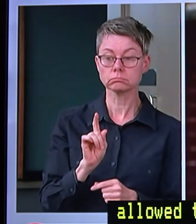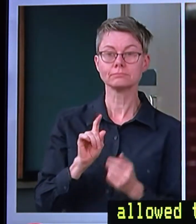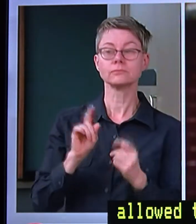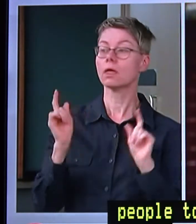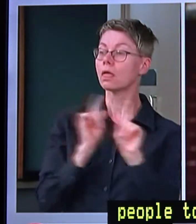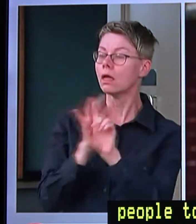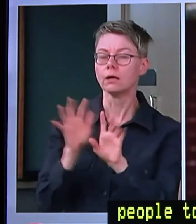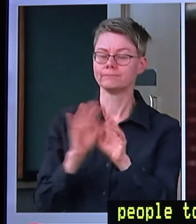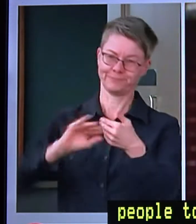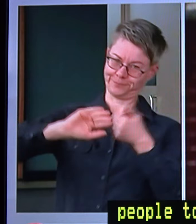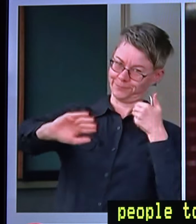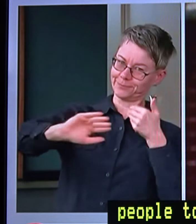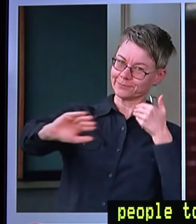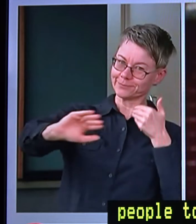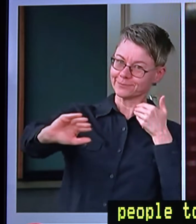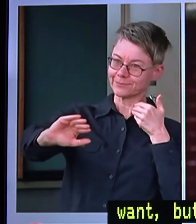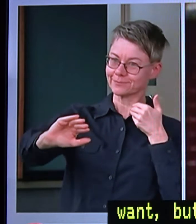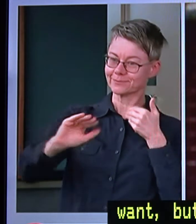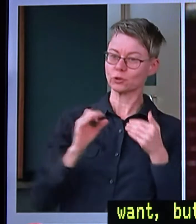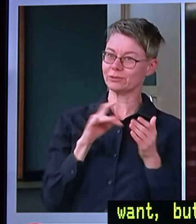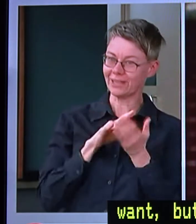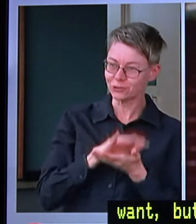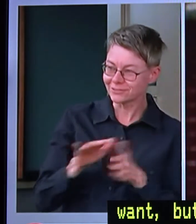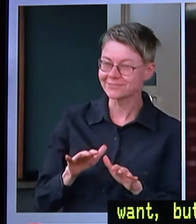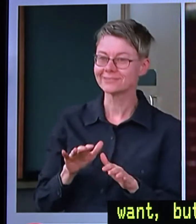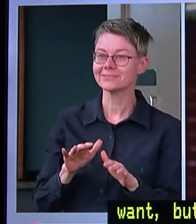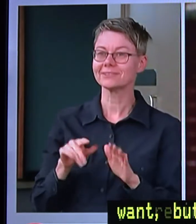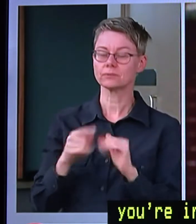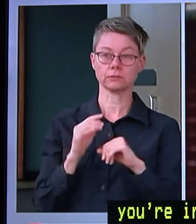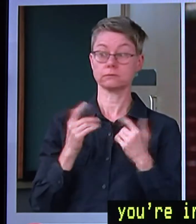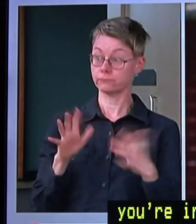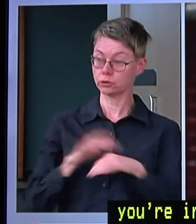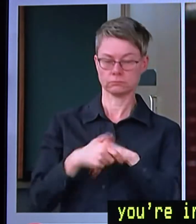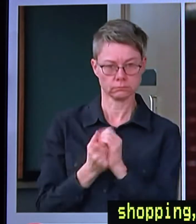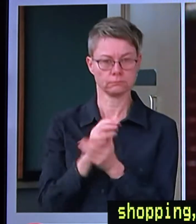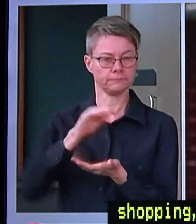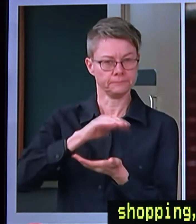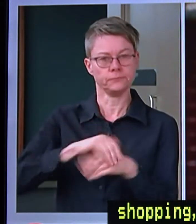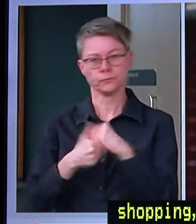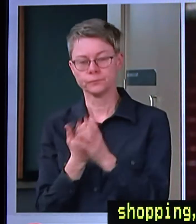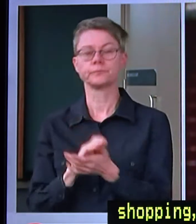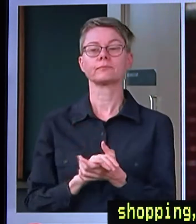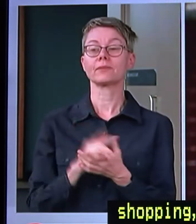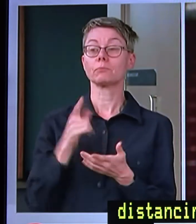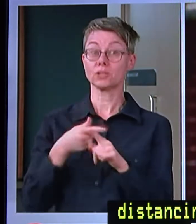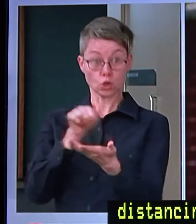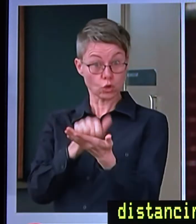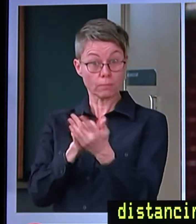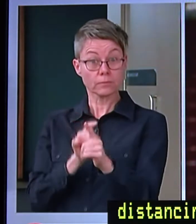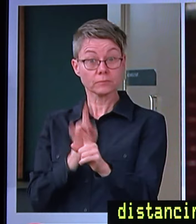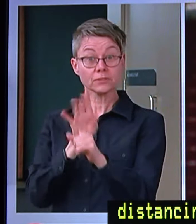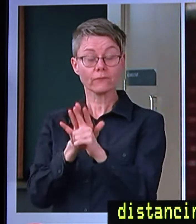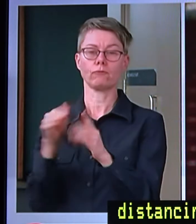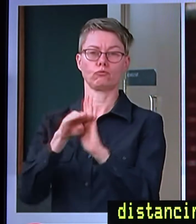shopping, that there's good social distancing, but also that you follow all the hygiene requirements. And of course the retail outlets